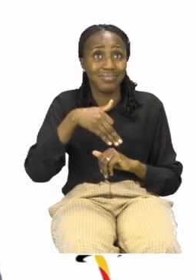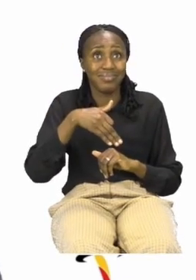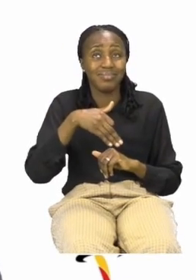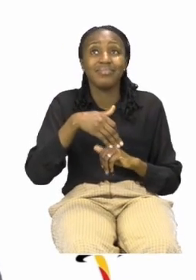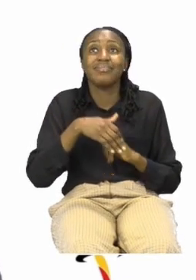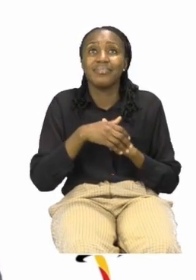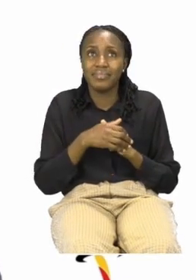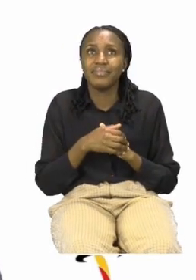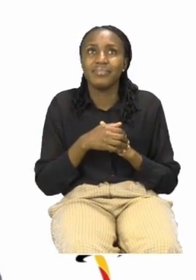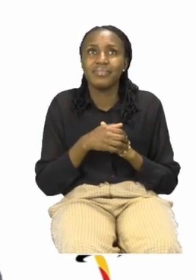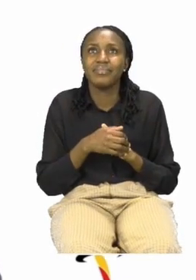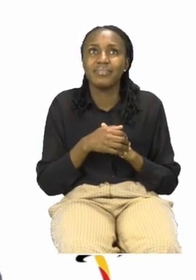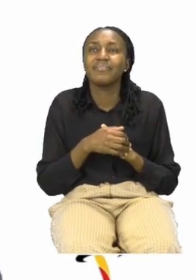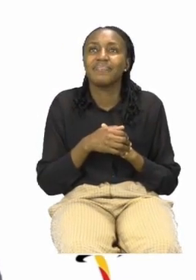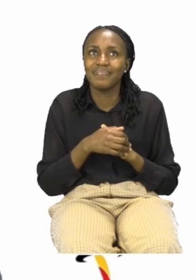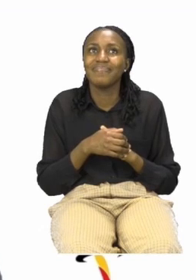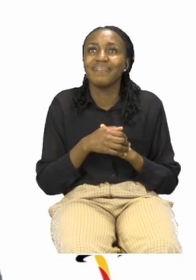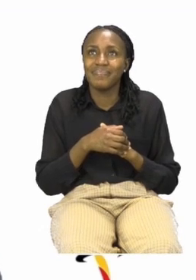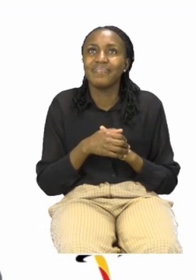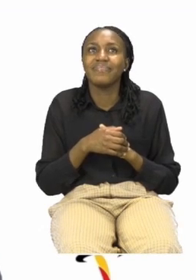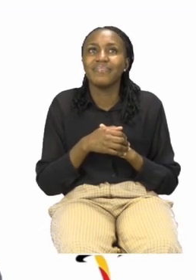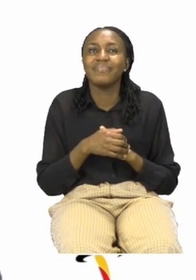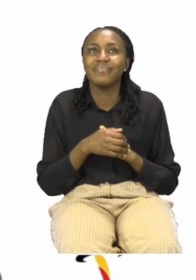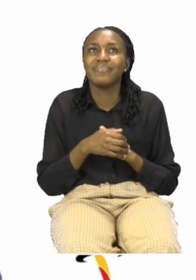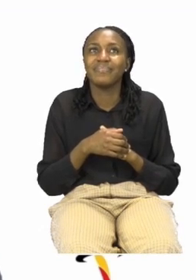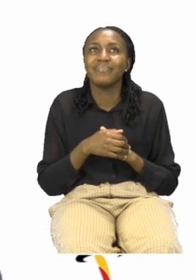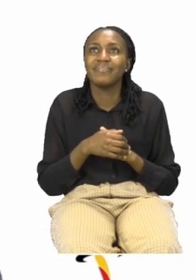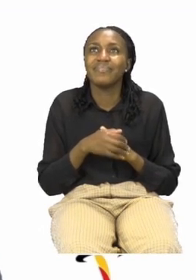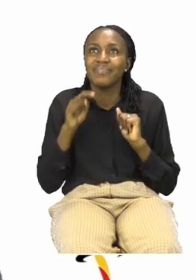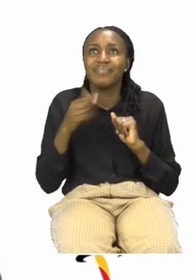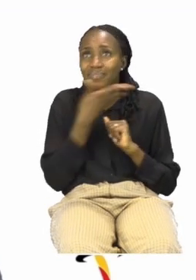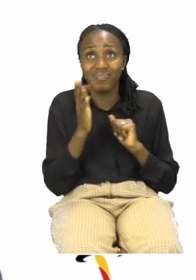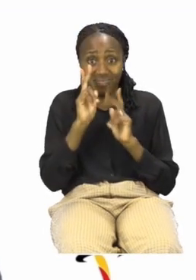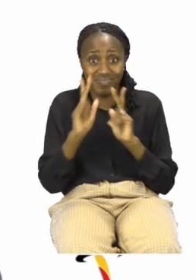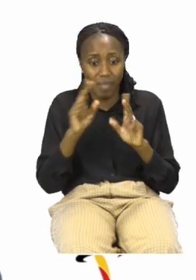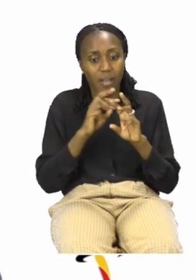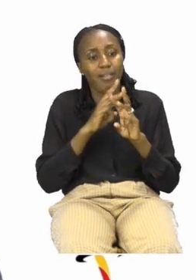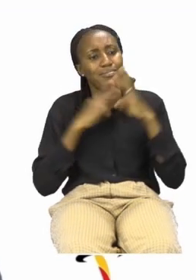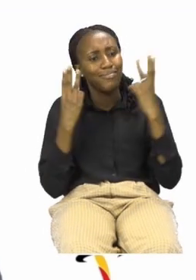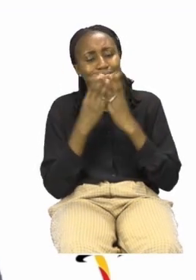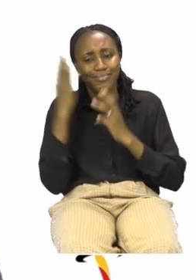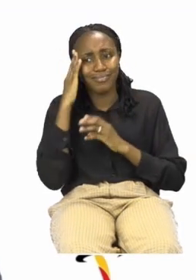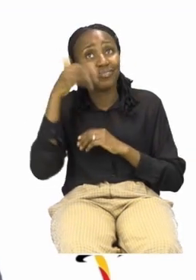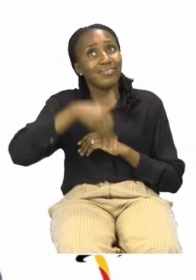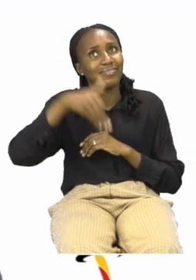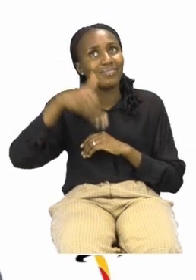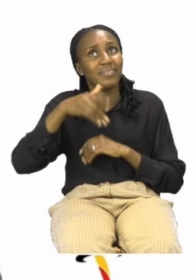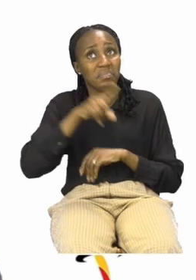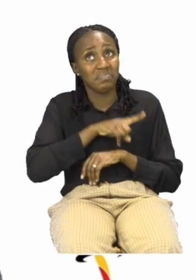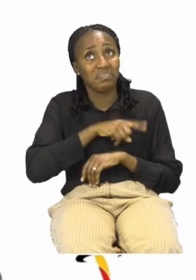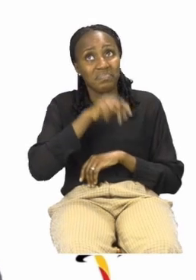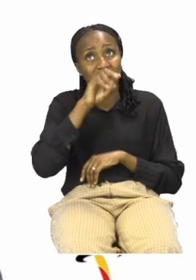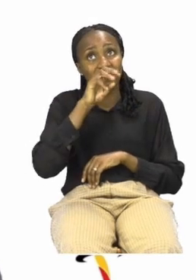undermine, but I'm trying to be very honest. In terms of marketing of this country, everybody talk about Namibia. They know Namibia,